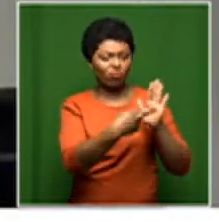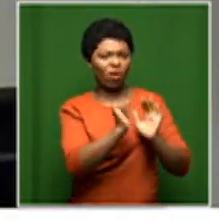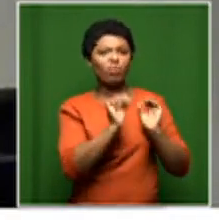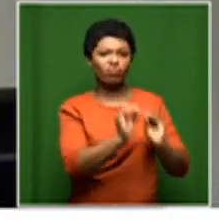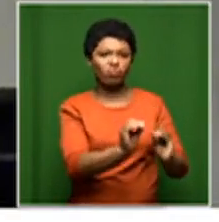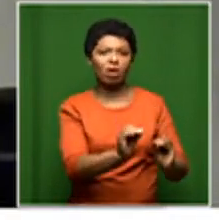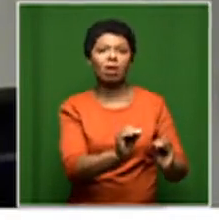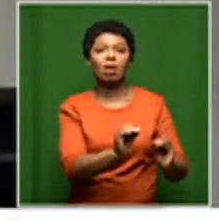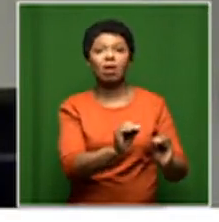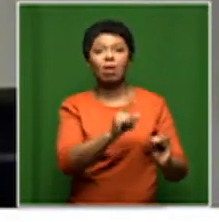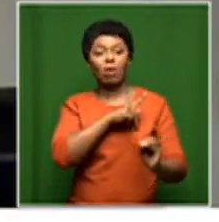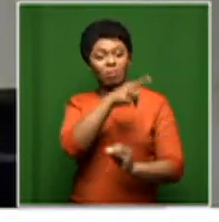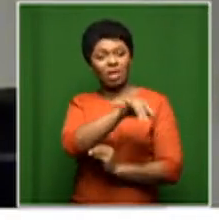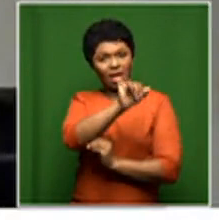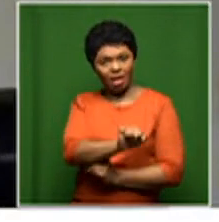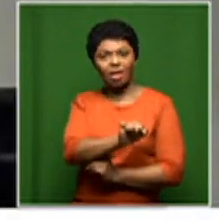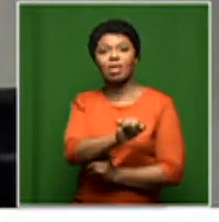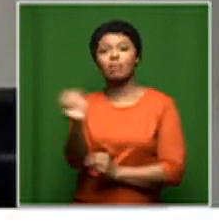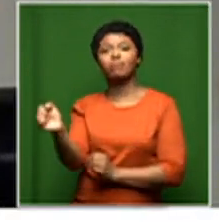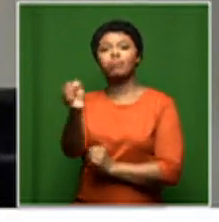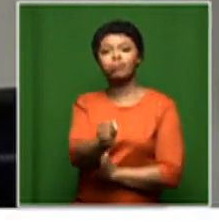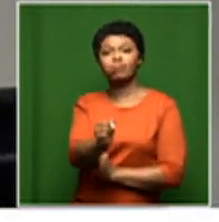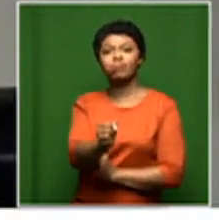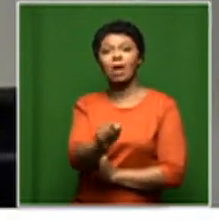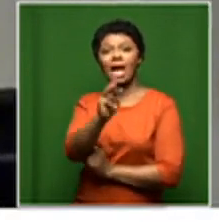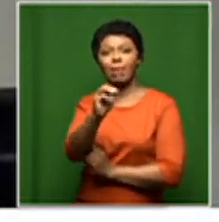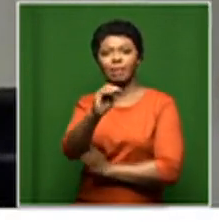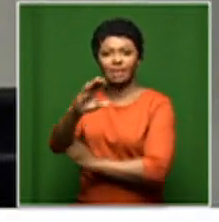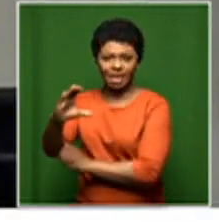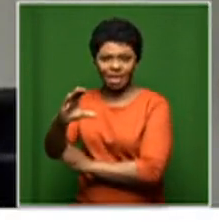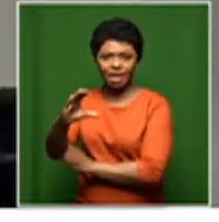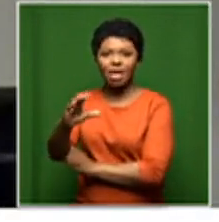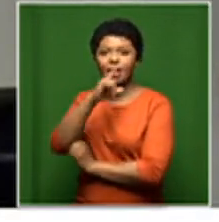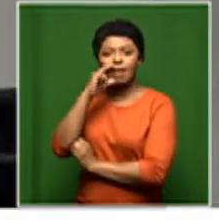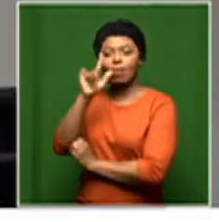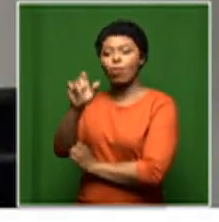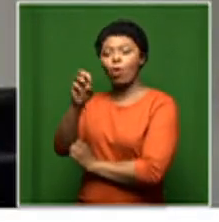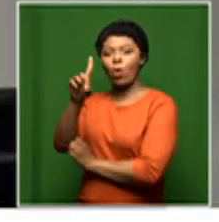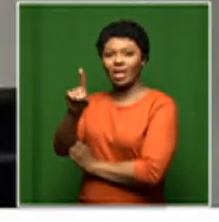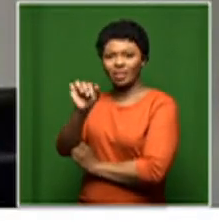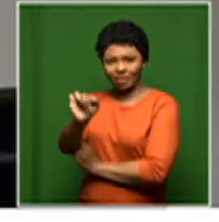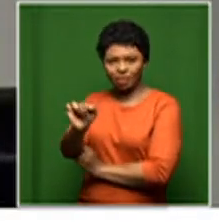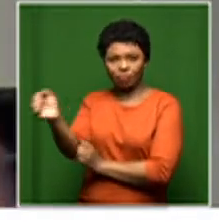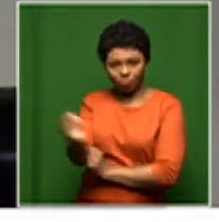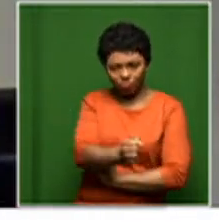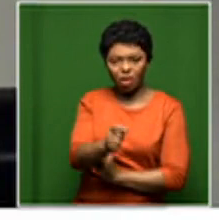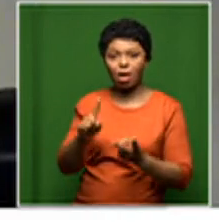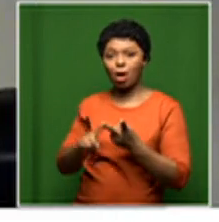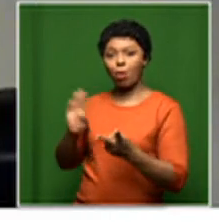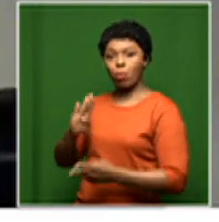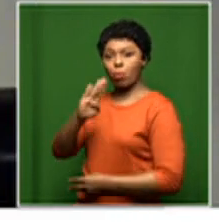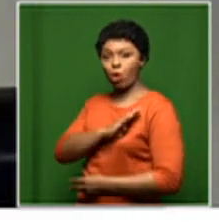In essence, the Patriotic Alliance appoints its MMC, which is Lloyd Phillips, The boards are